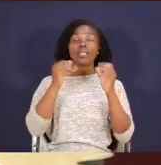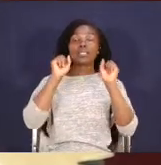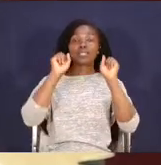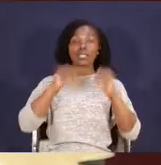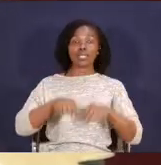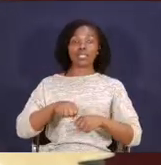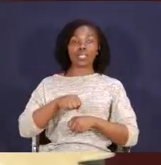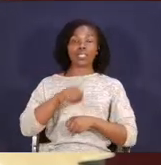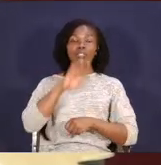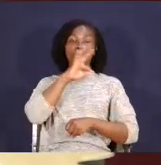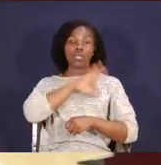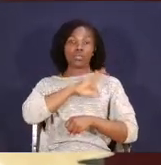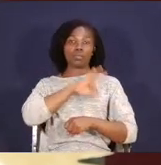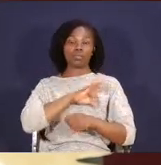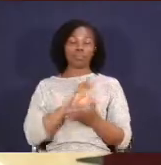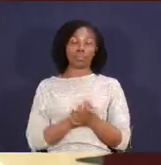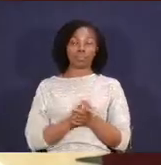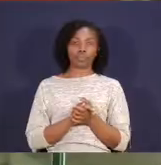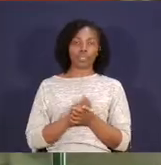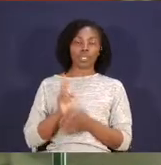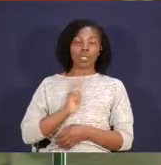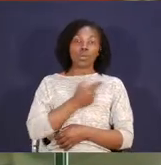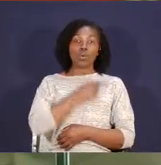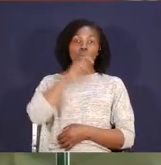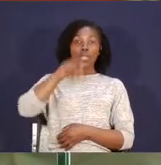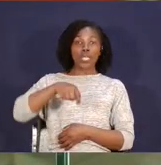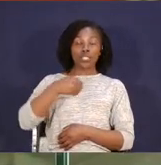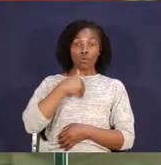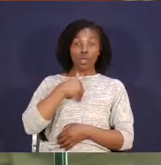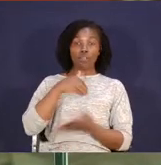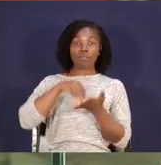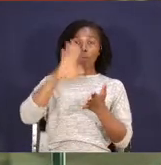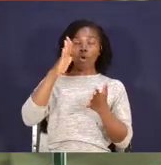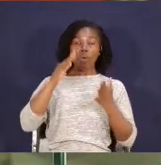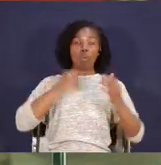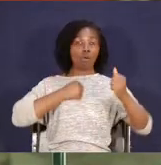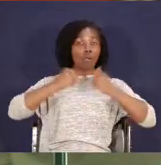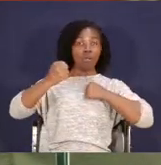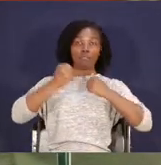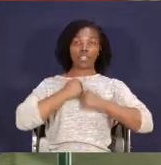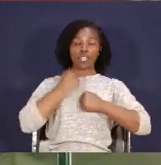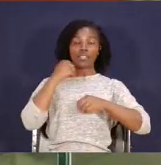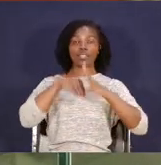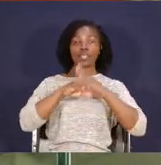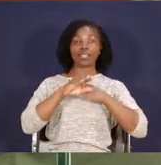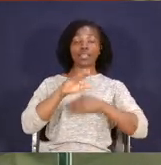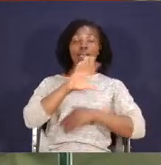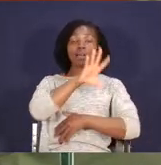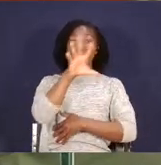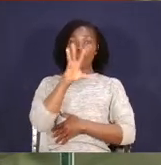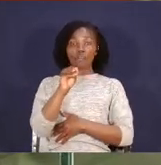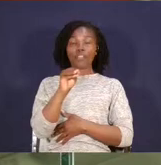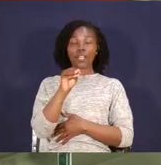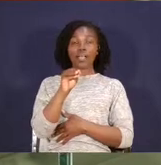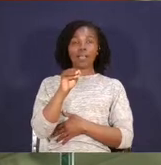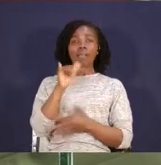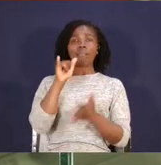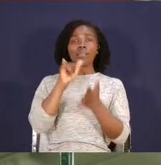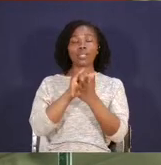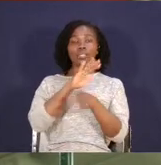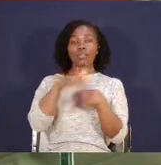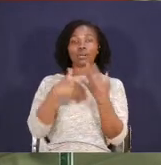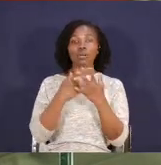invested. You know, we need to have more courage in Africa so that these gifts that we have all around